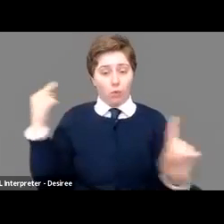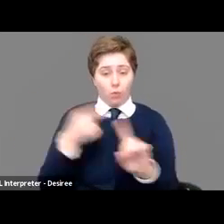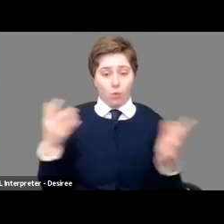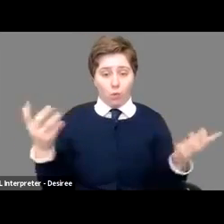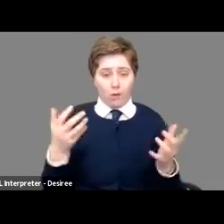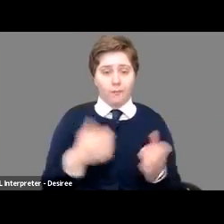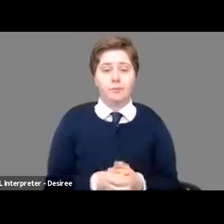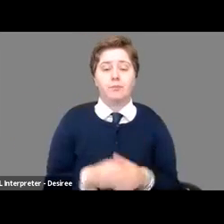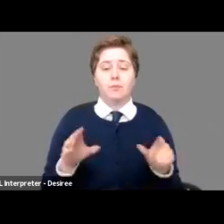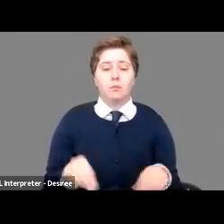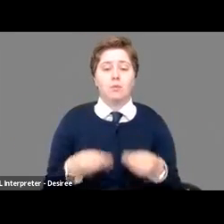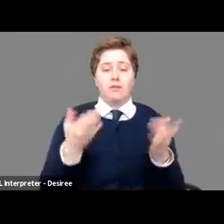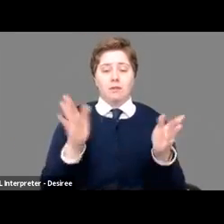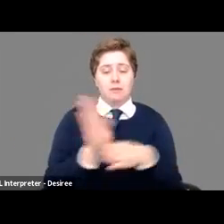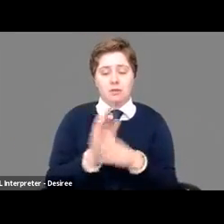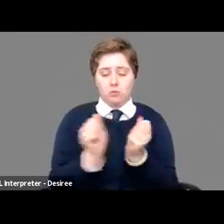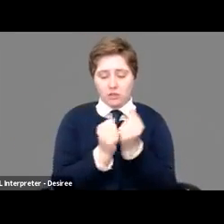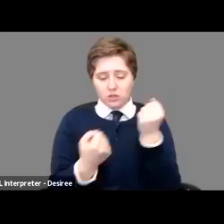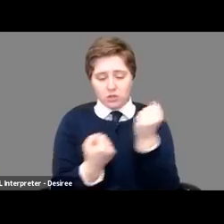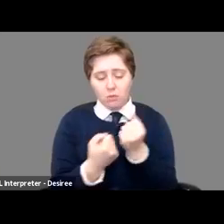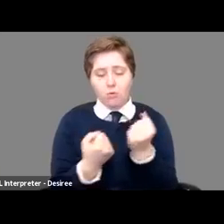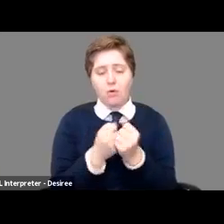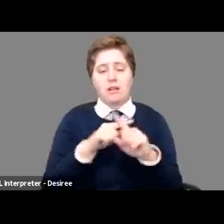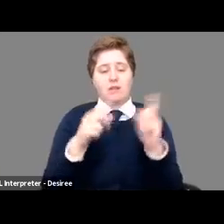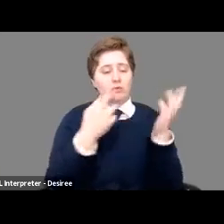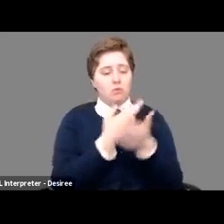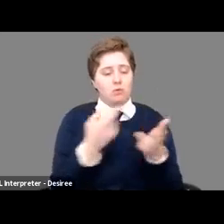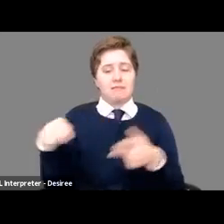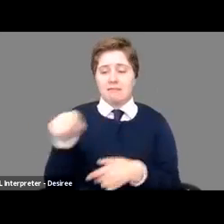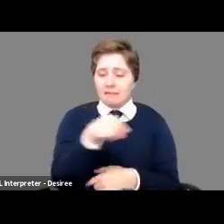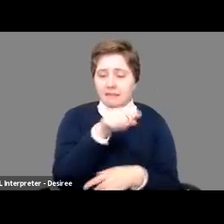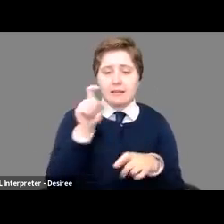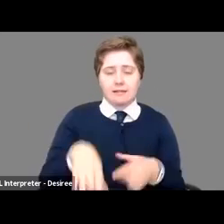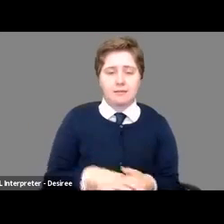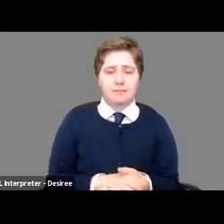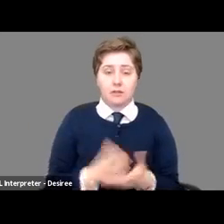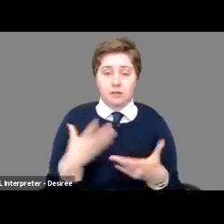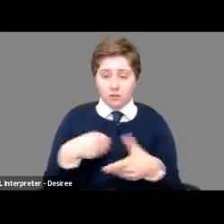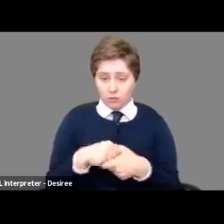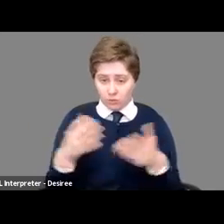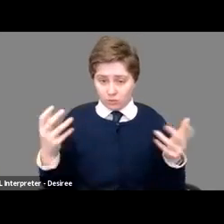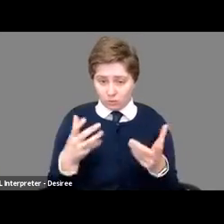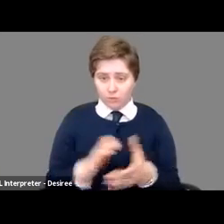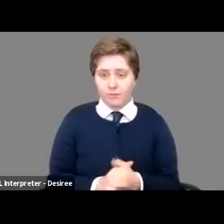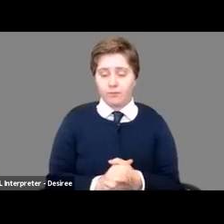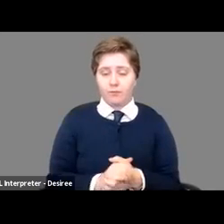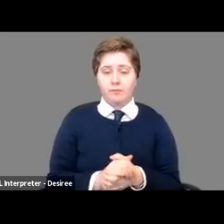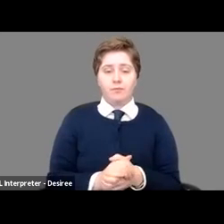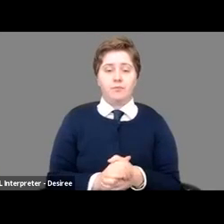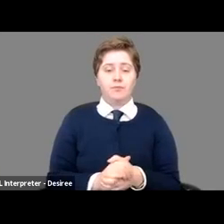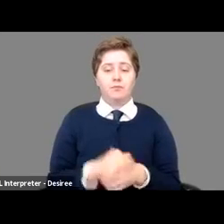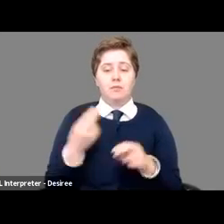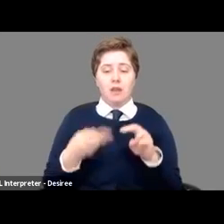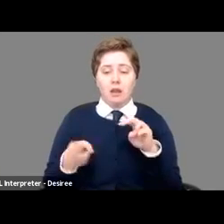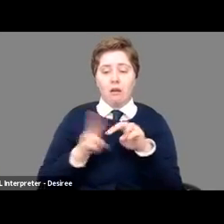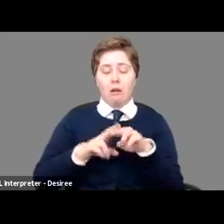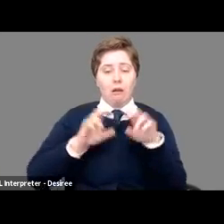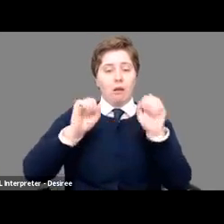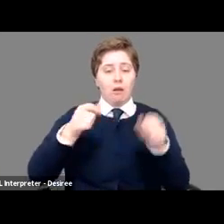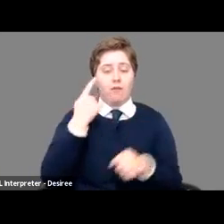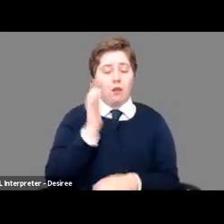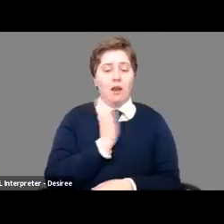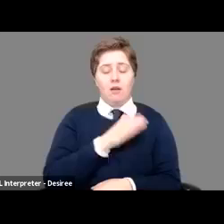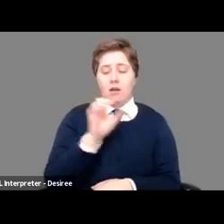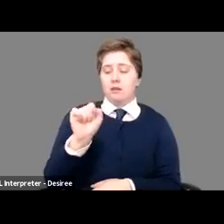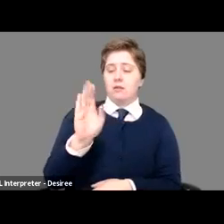provide businesses with the support and resources they need. This will include increasing the capacity of our SBDC